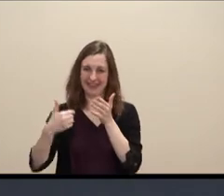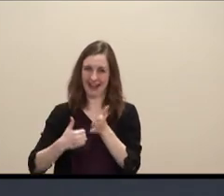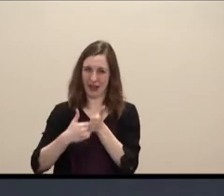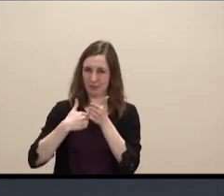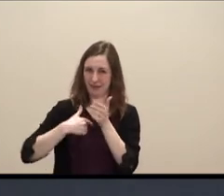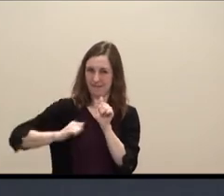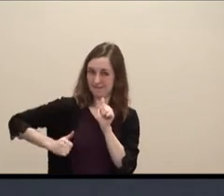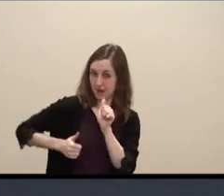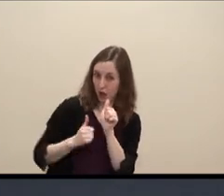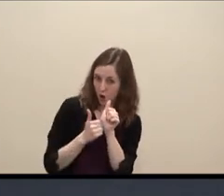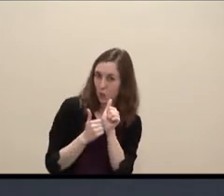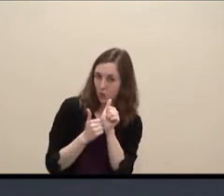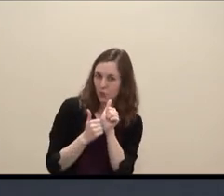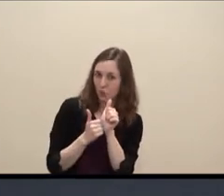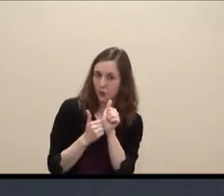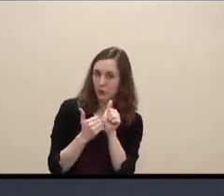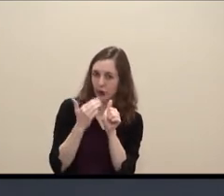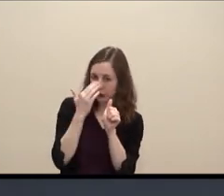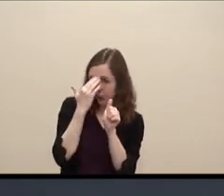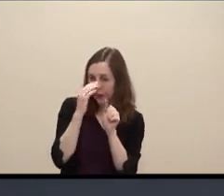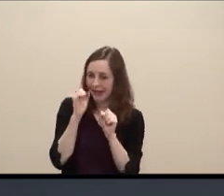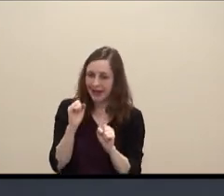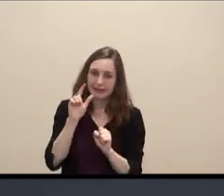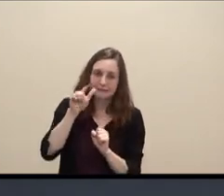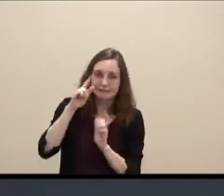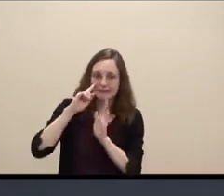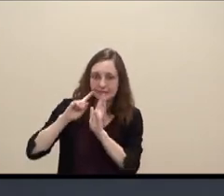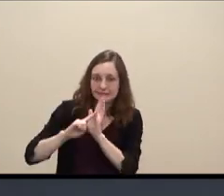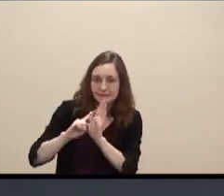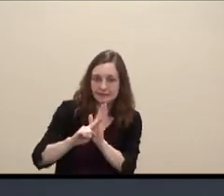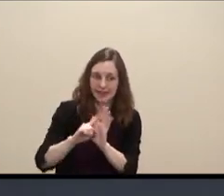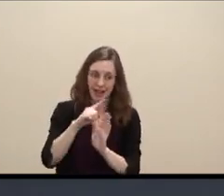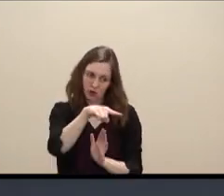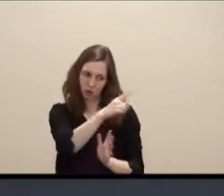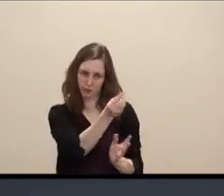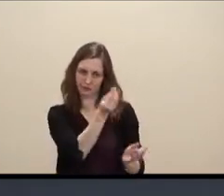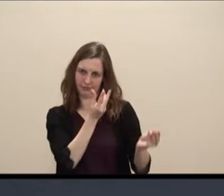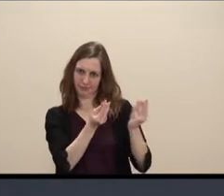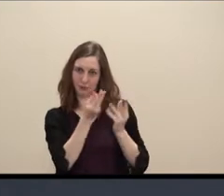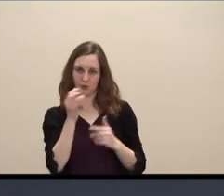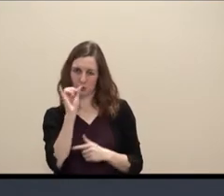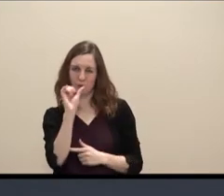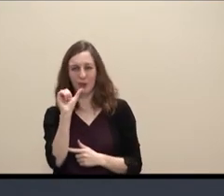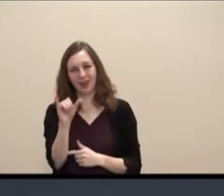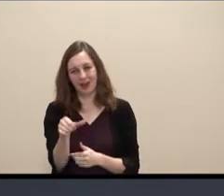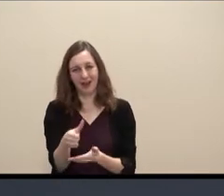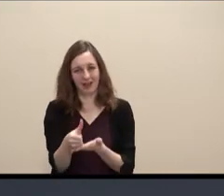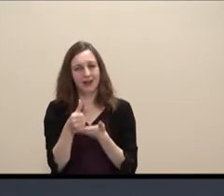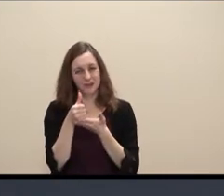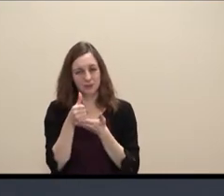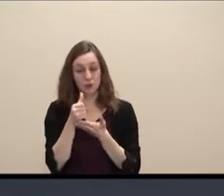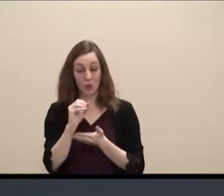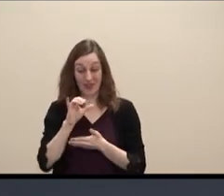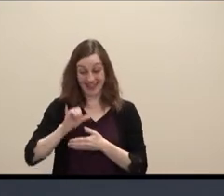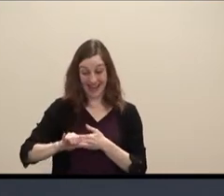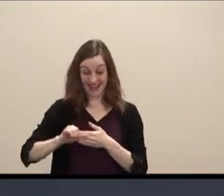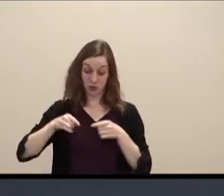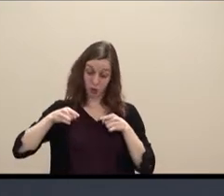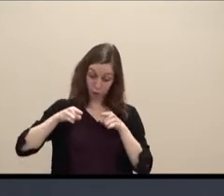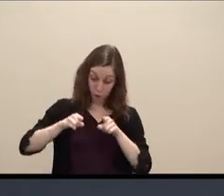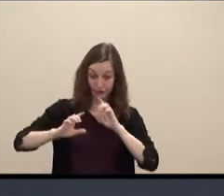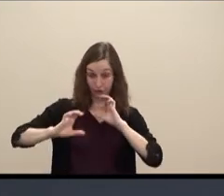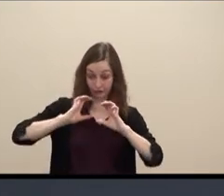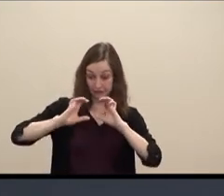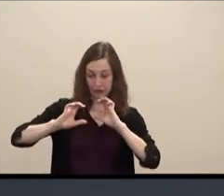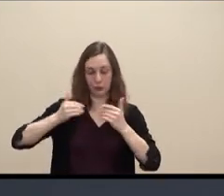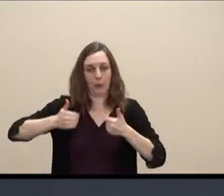architects. And you guys are giving me information along the way, too. So that conversation is really good and